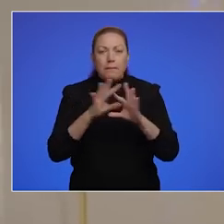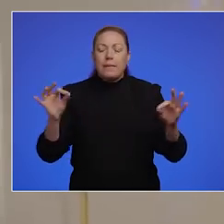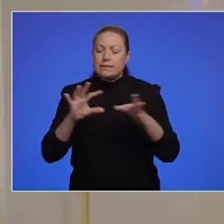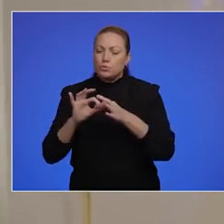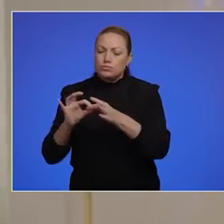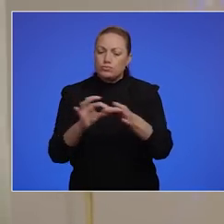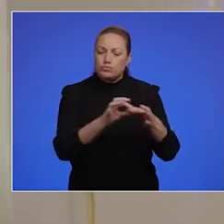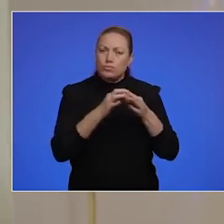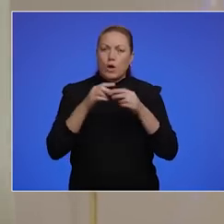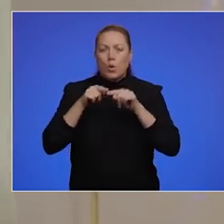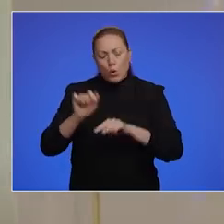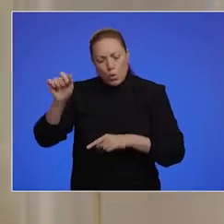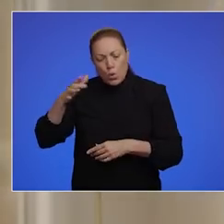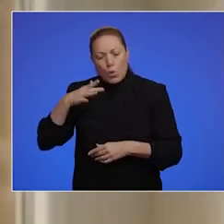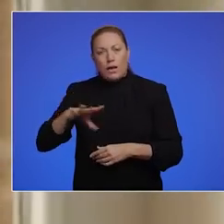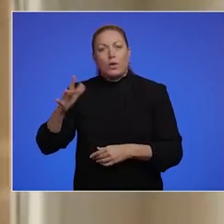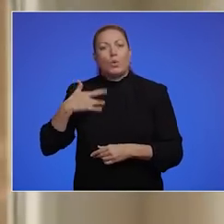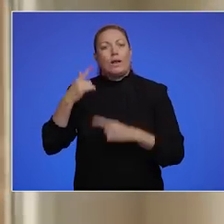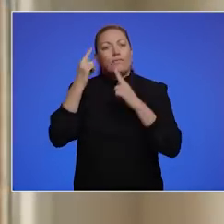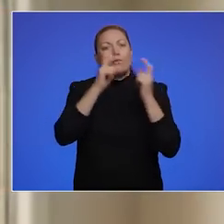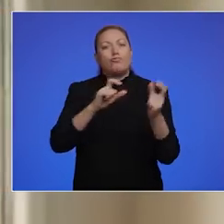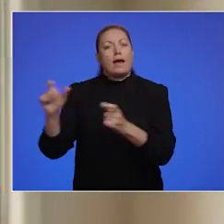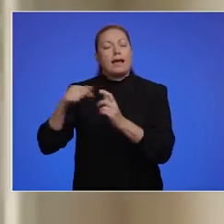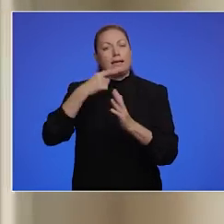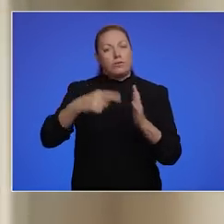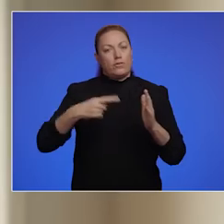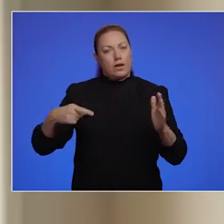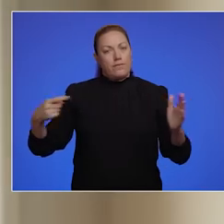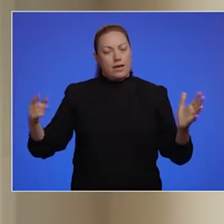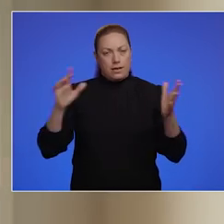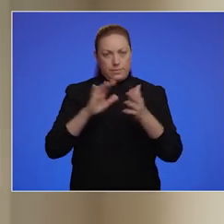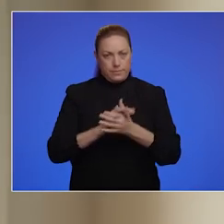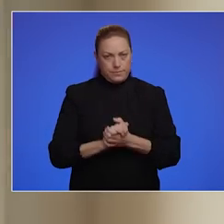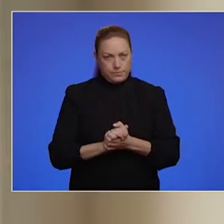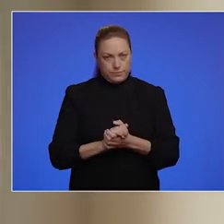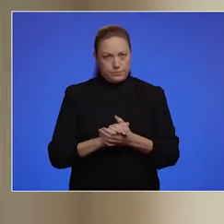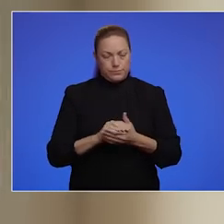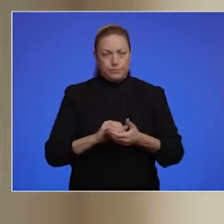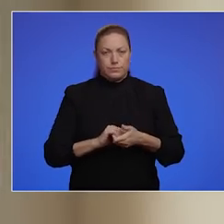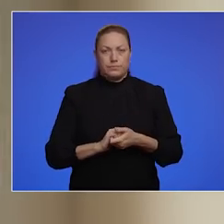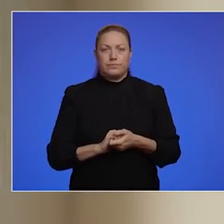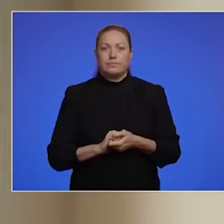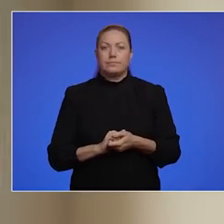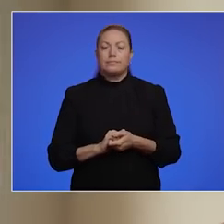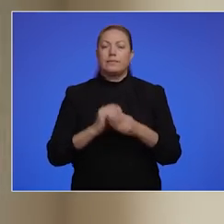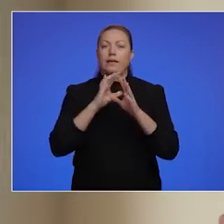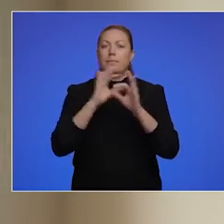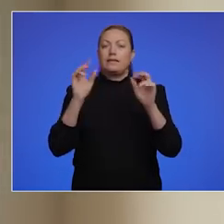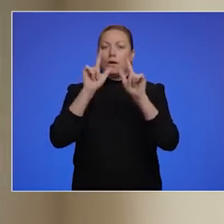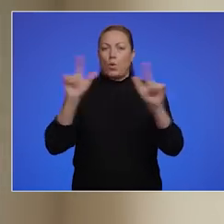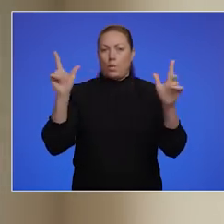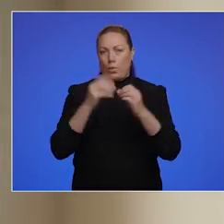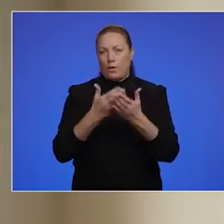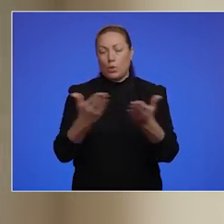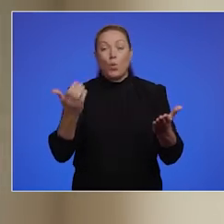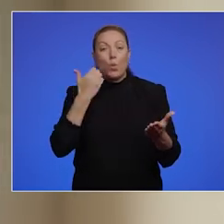peace and unity In accordance with your will Who live and reign forever and ever Amen The peace of the Lord Be